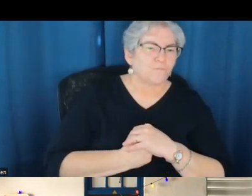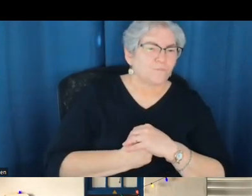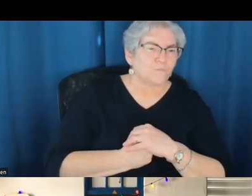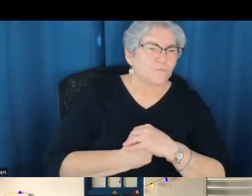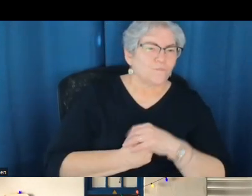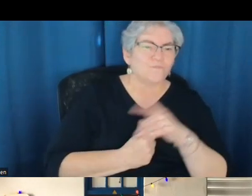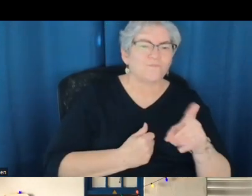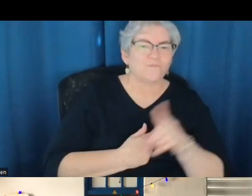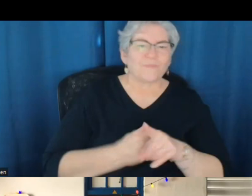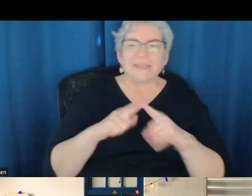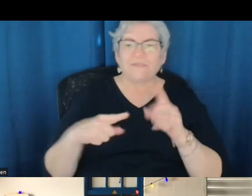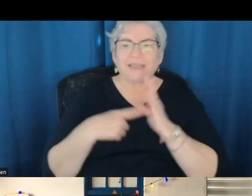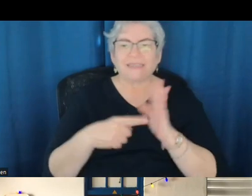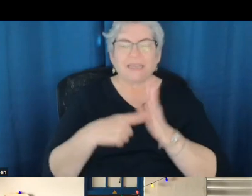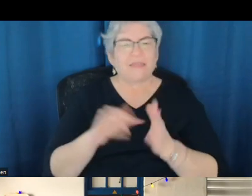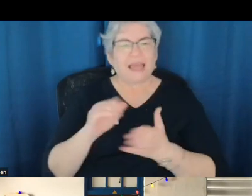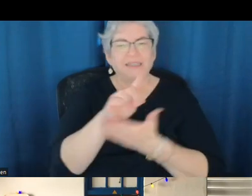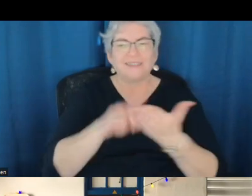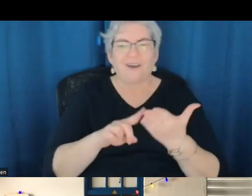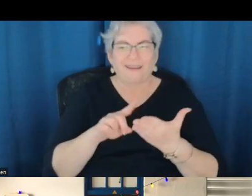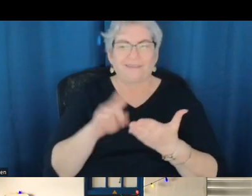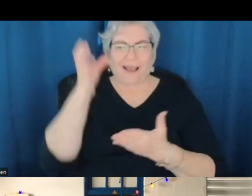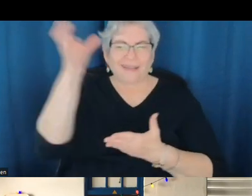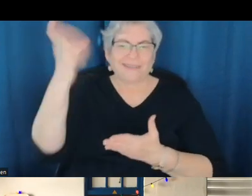Here are some examples of the design concepts we just covered.